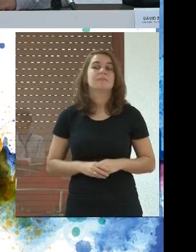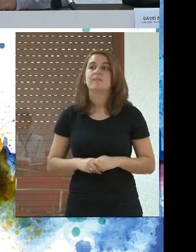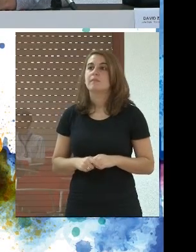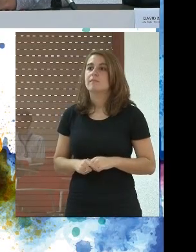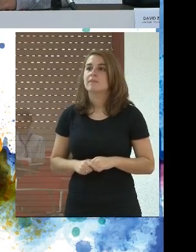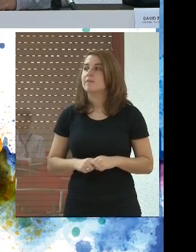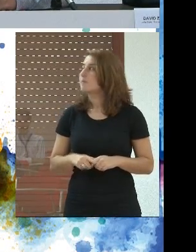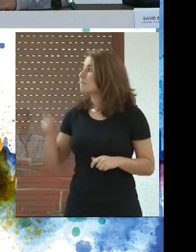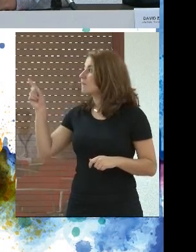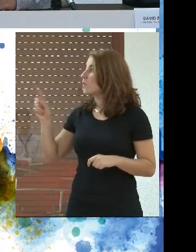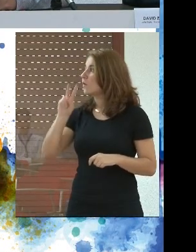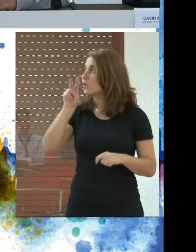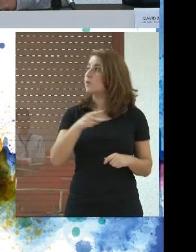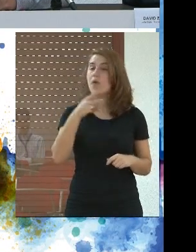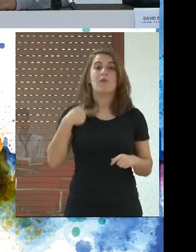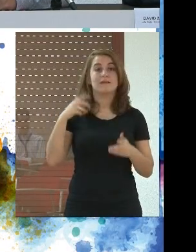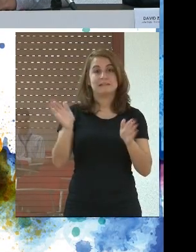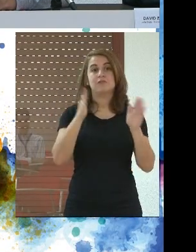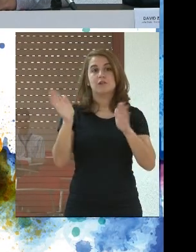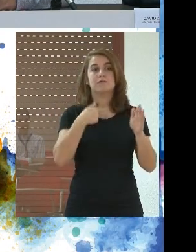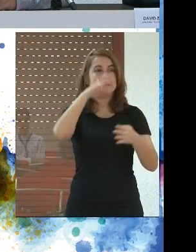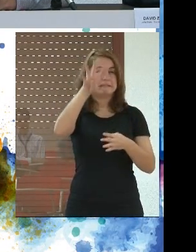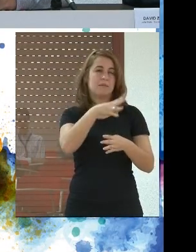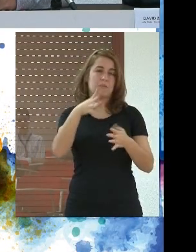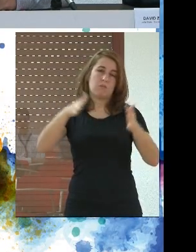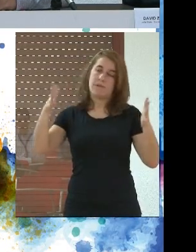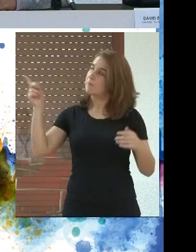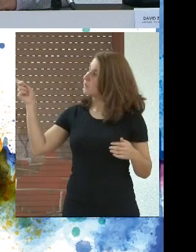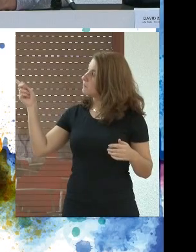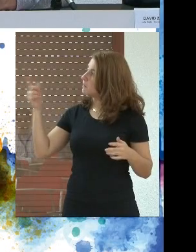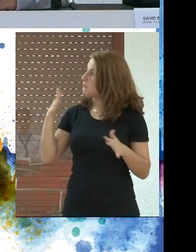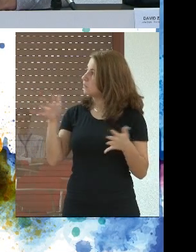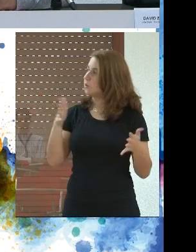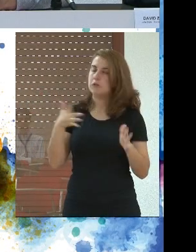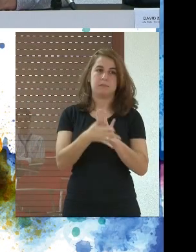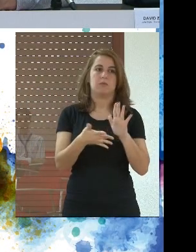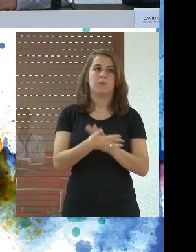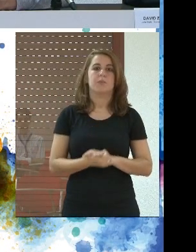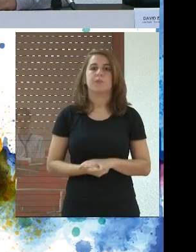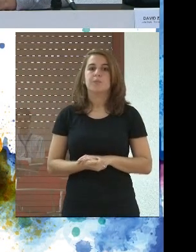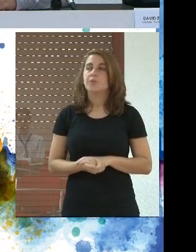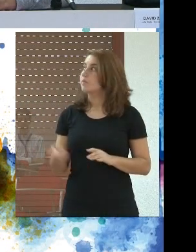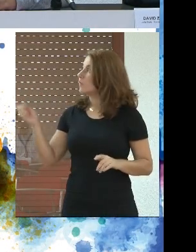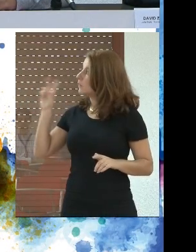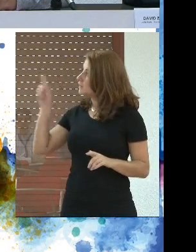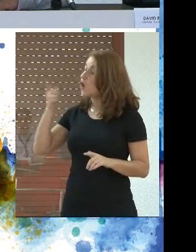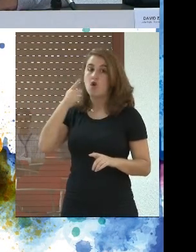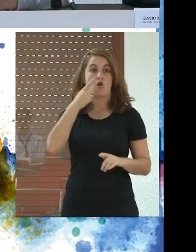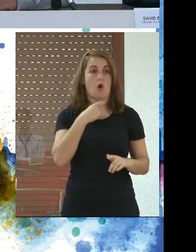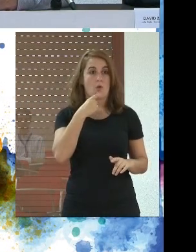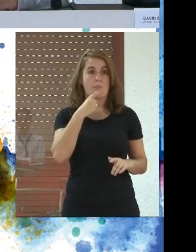application with this patient. These are the results of the calibration sessions. A table, which is a bit big, but I'll just mention what it's